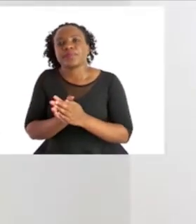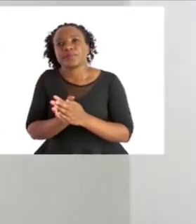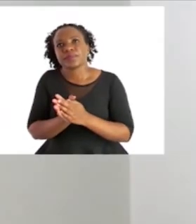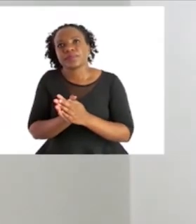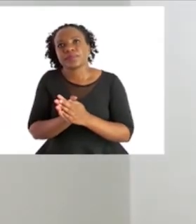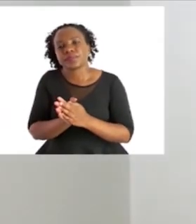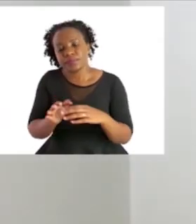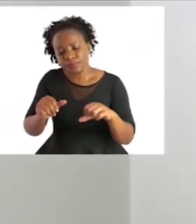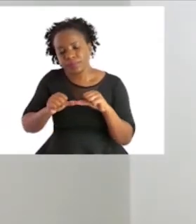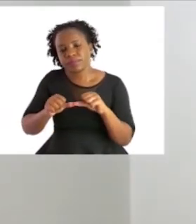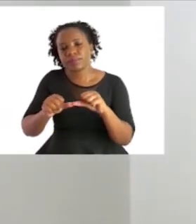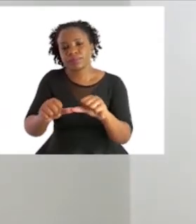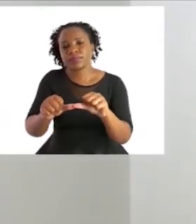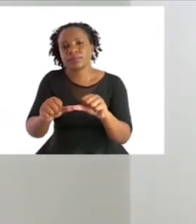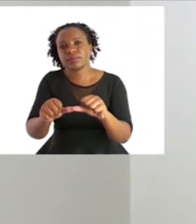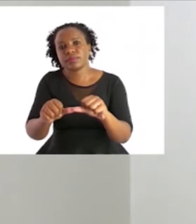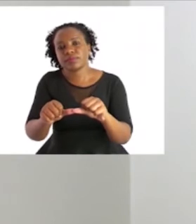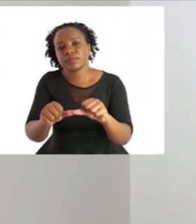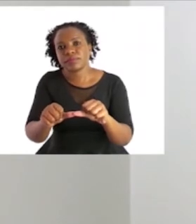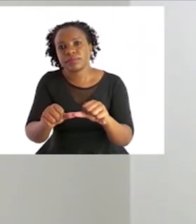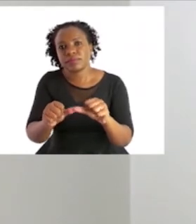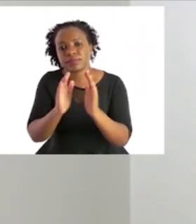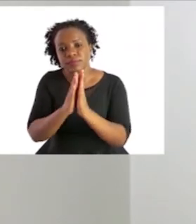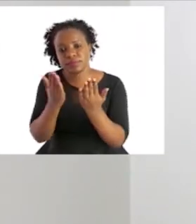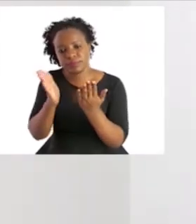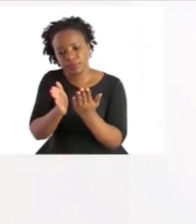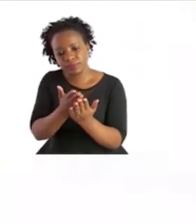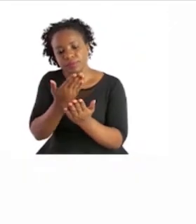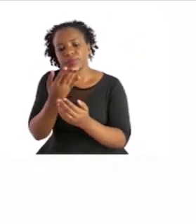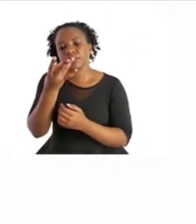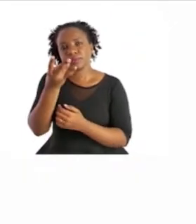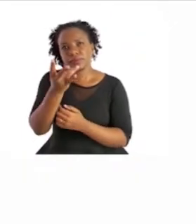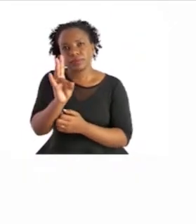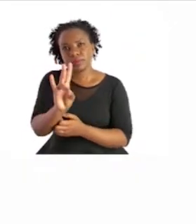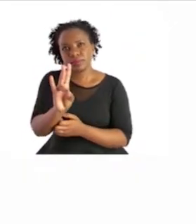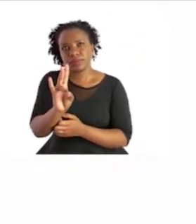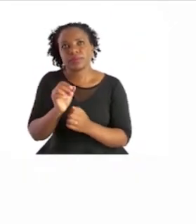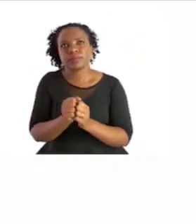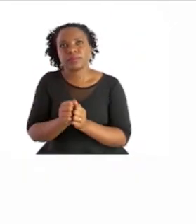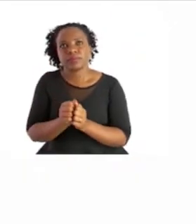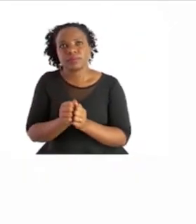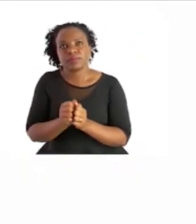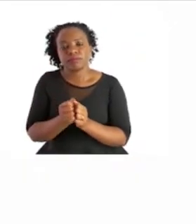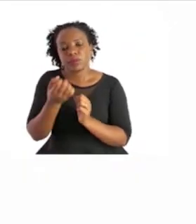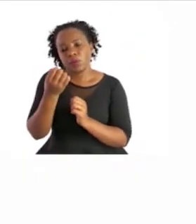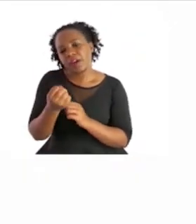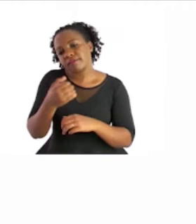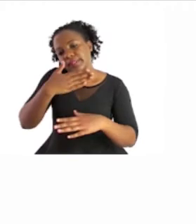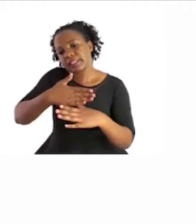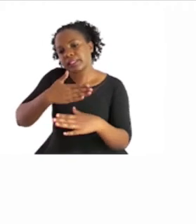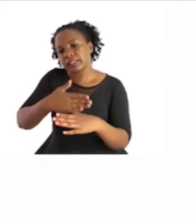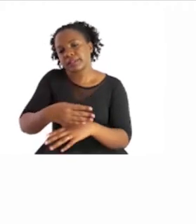Now we move on to page 7, where we have our activity number